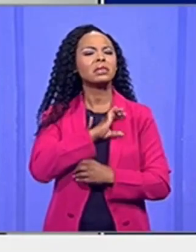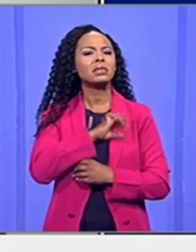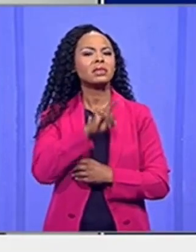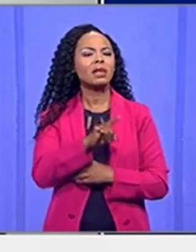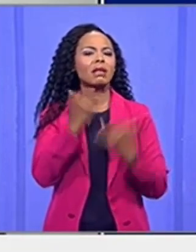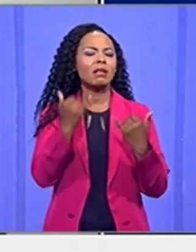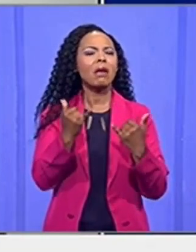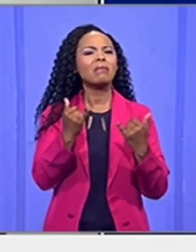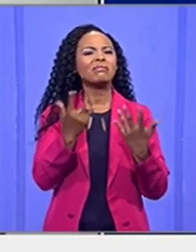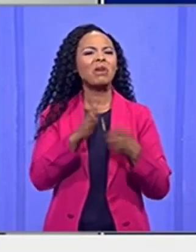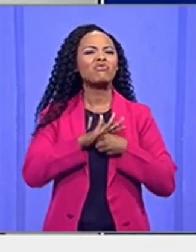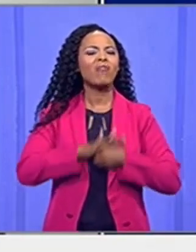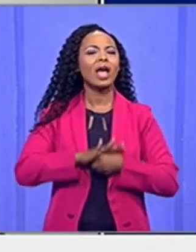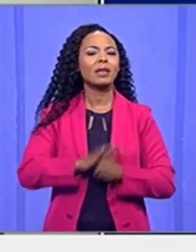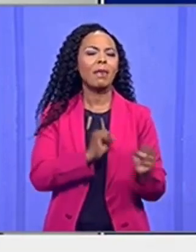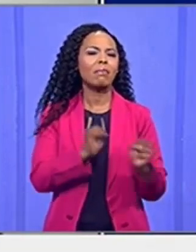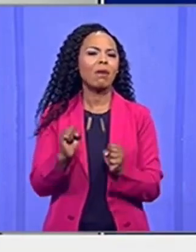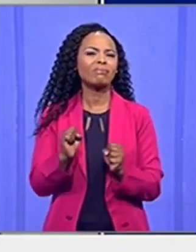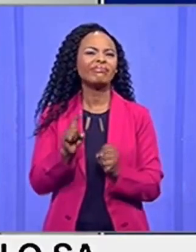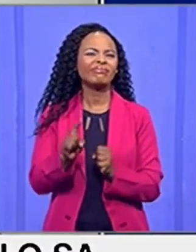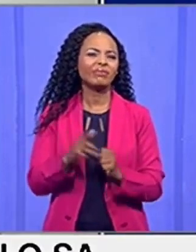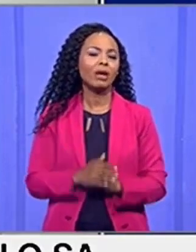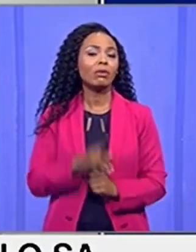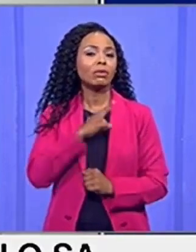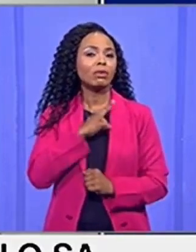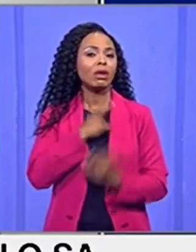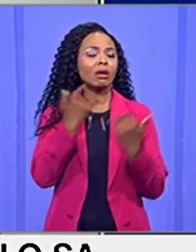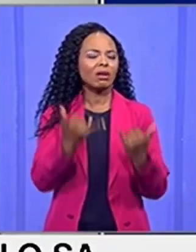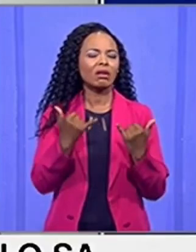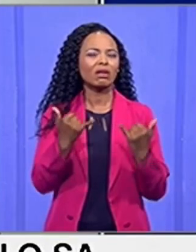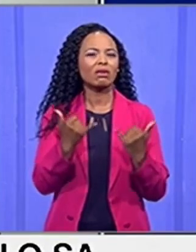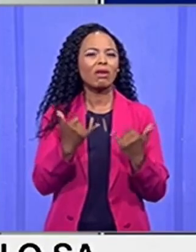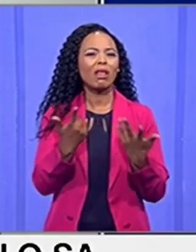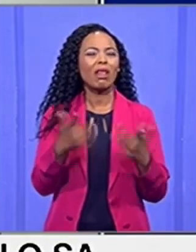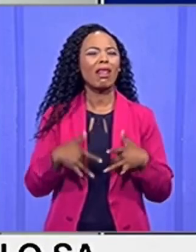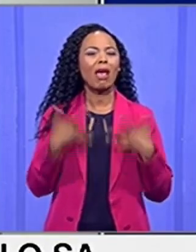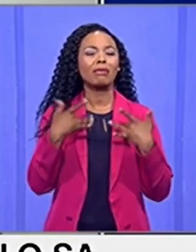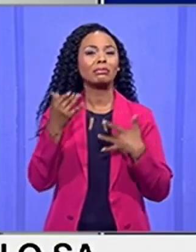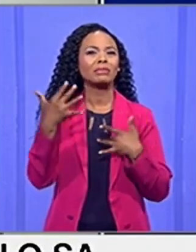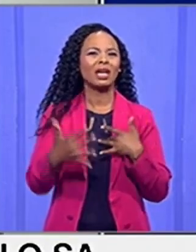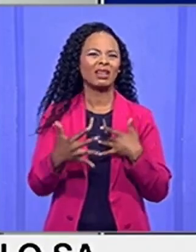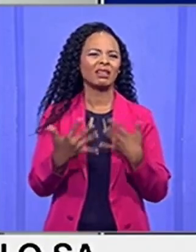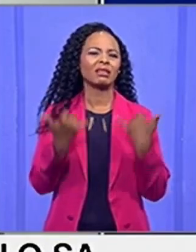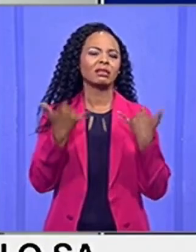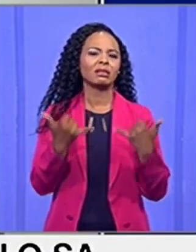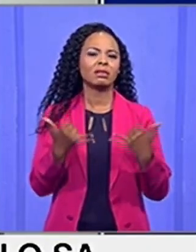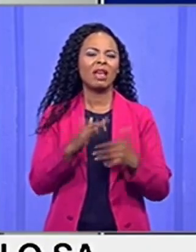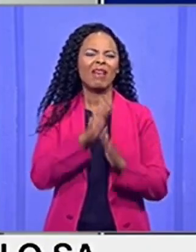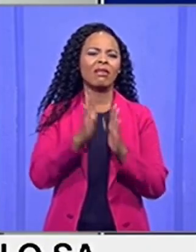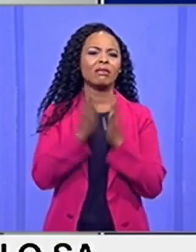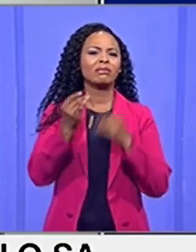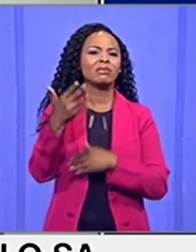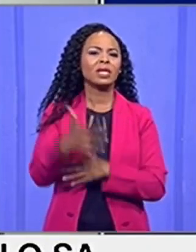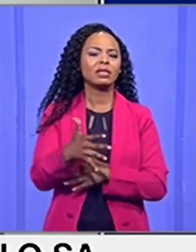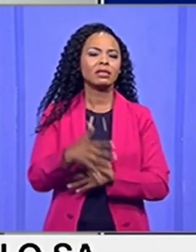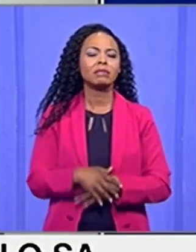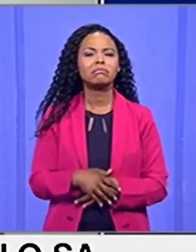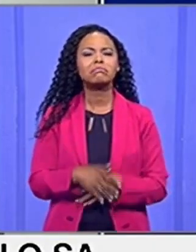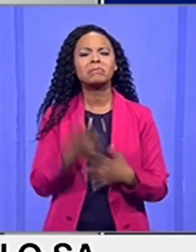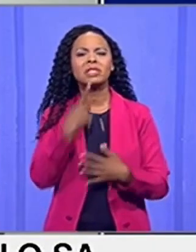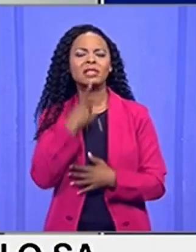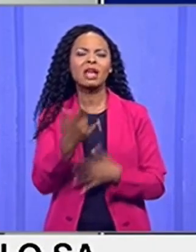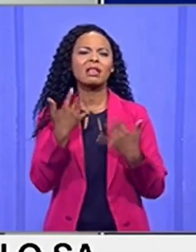considerable amount of pressure due to the high living cost of living. The governor spoke a little bit about real